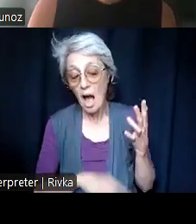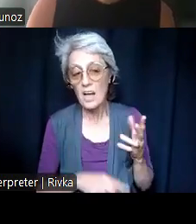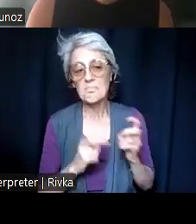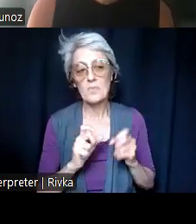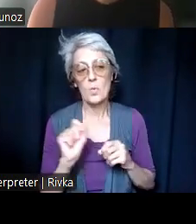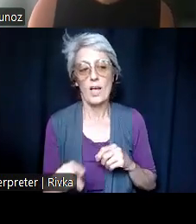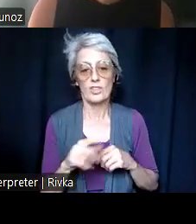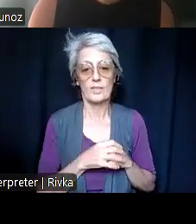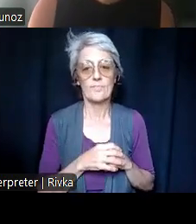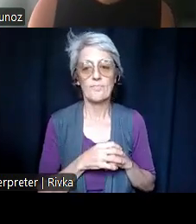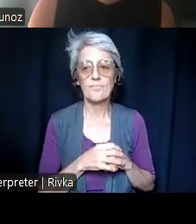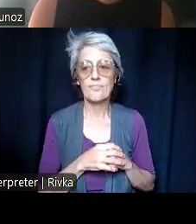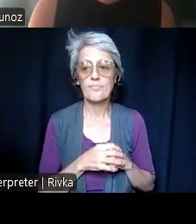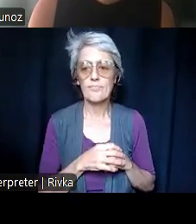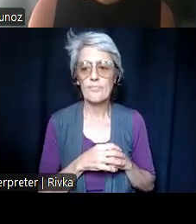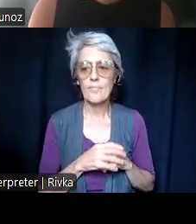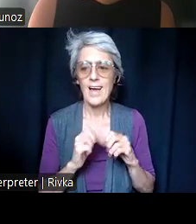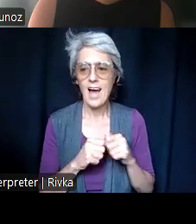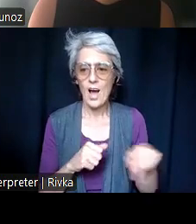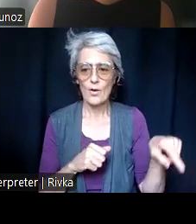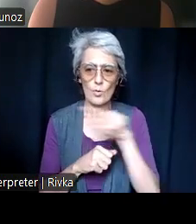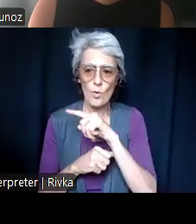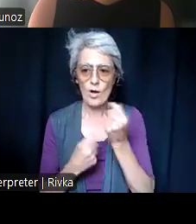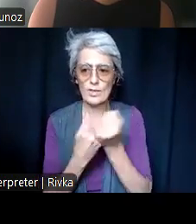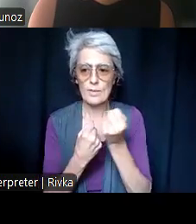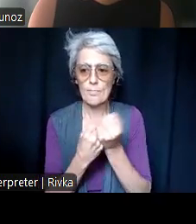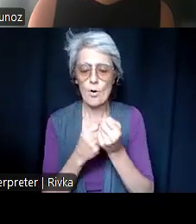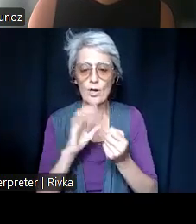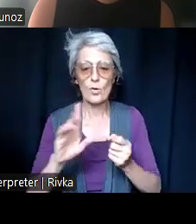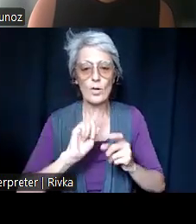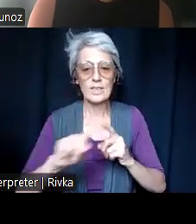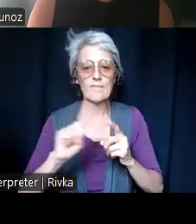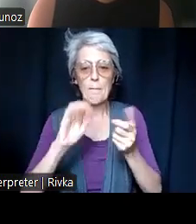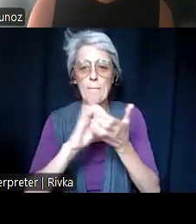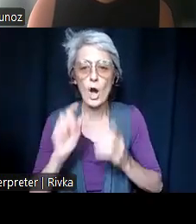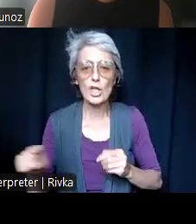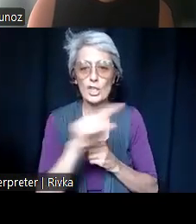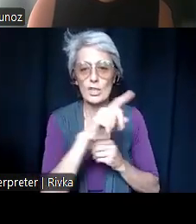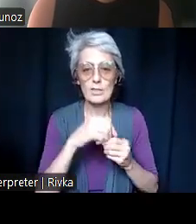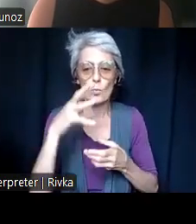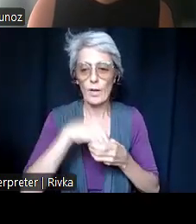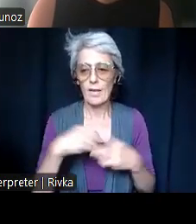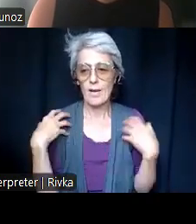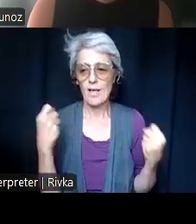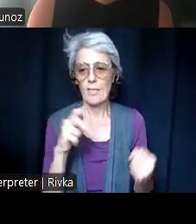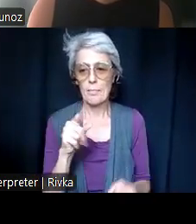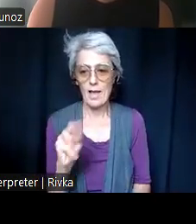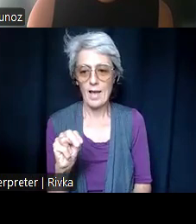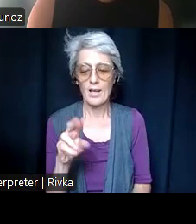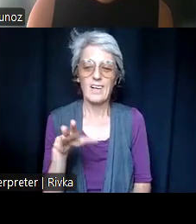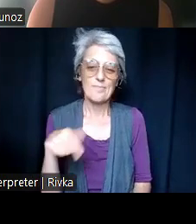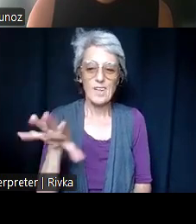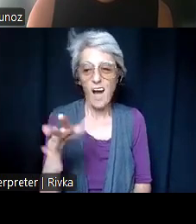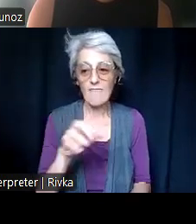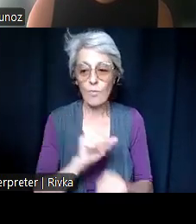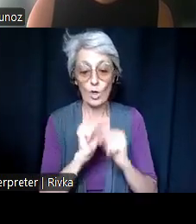have supported your multiple health plan partners to kind of work together in those